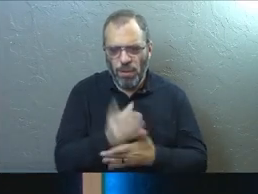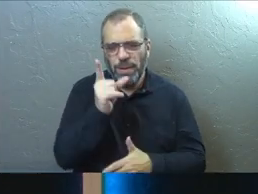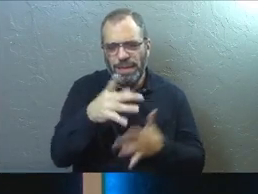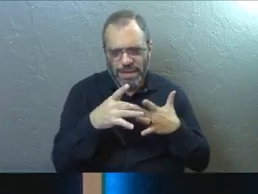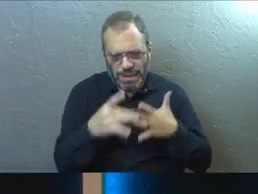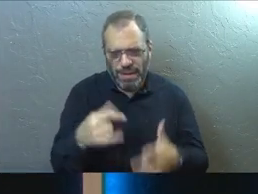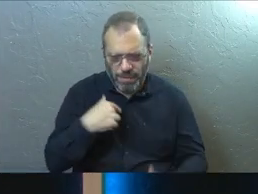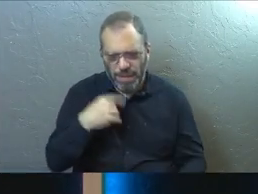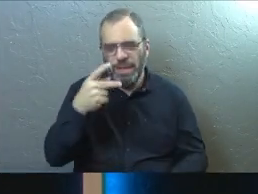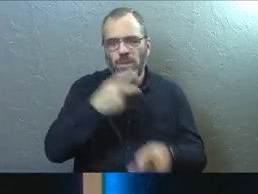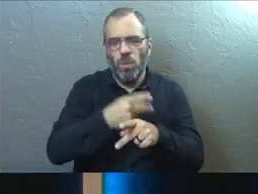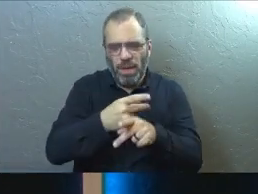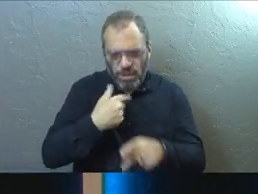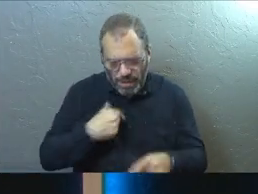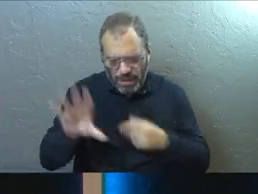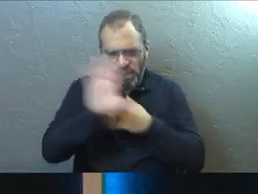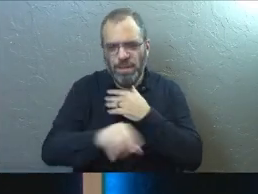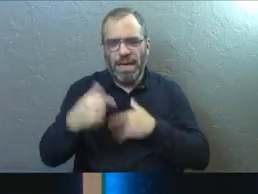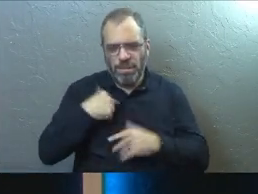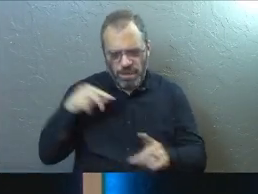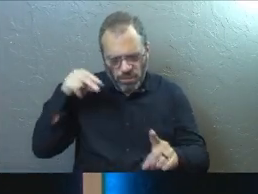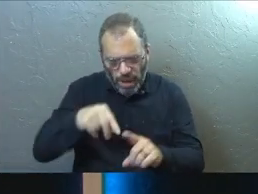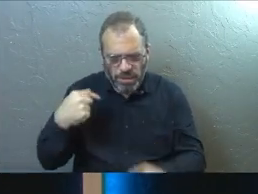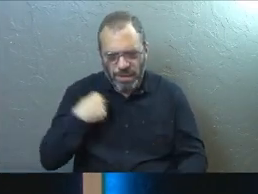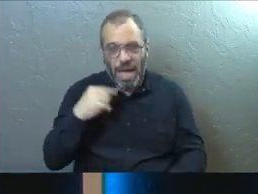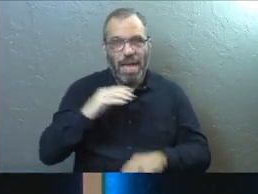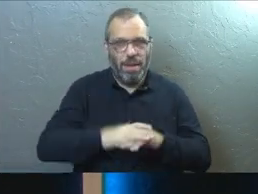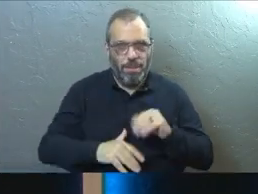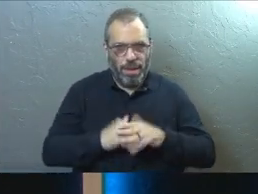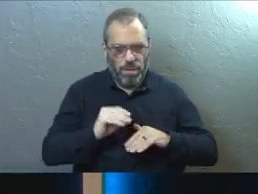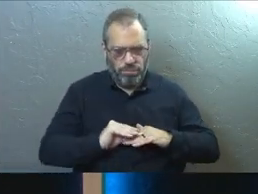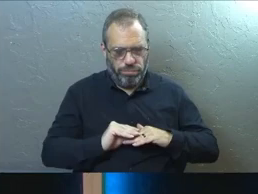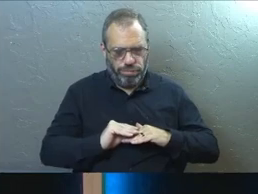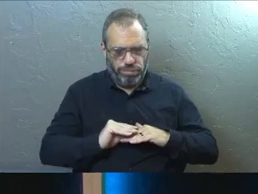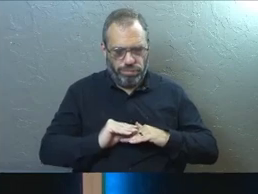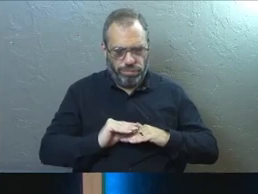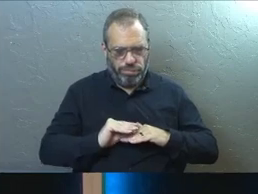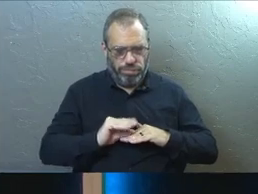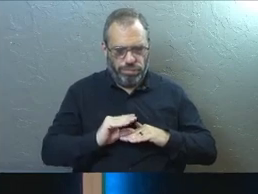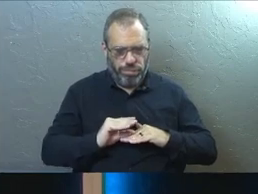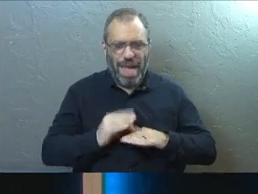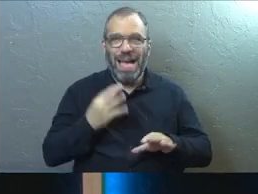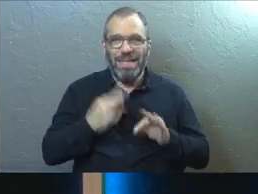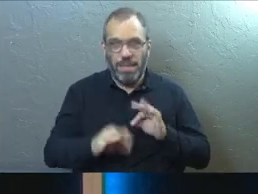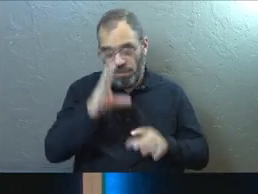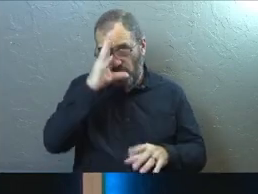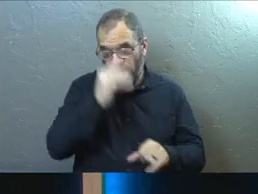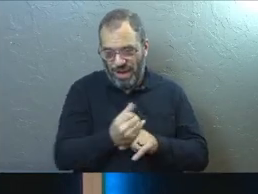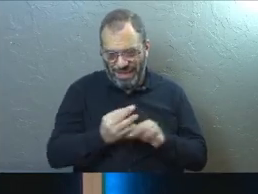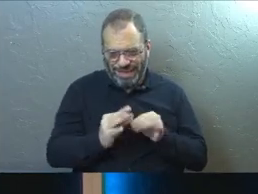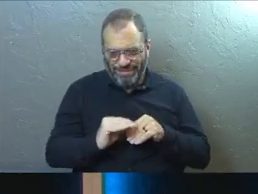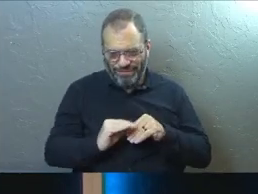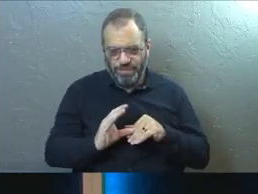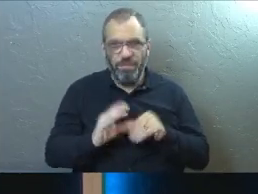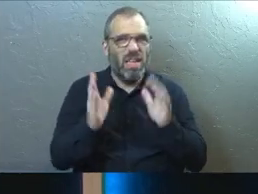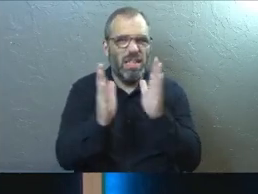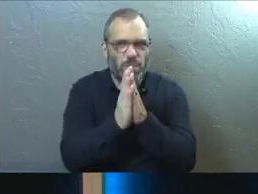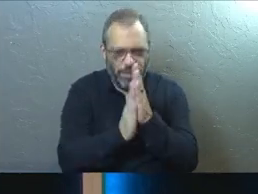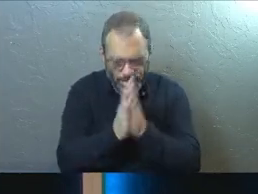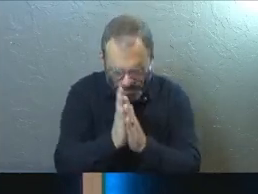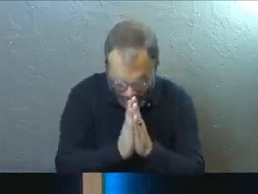He's leading me. He's watching over. He's protecting. And that's going to build in us a simple but deep faith. Let's